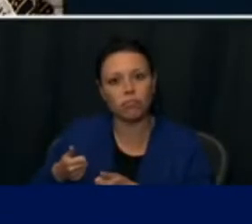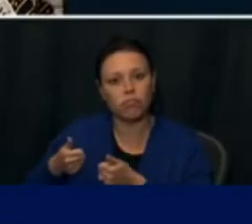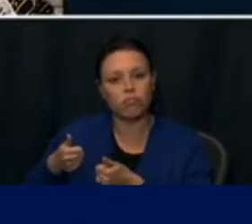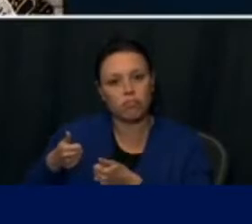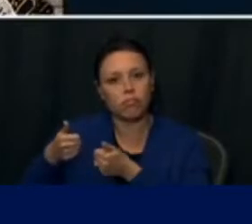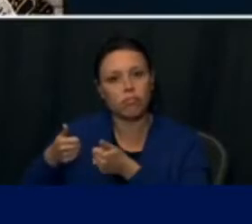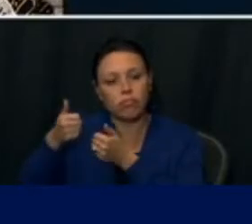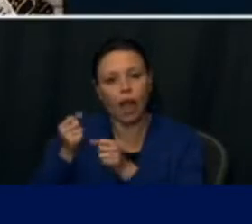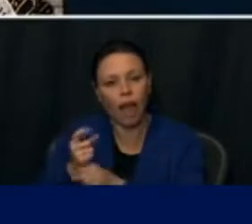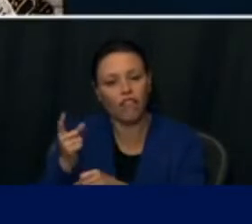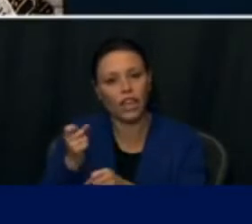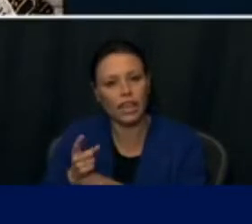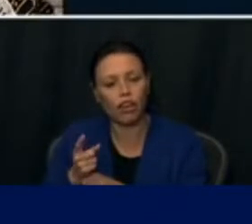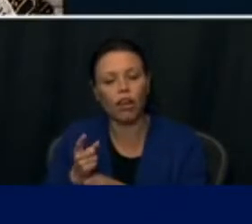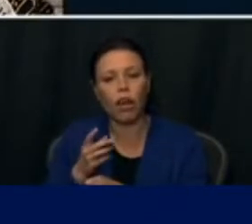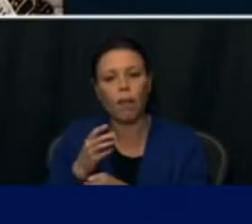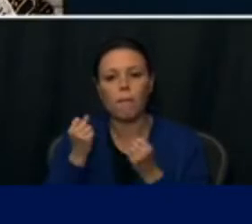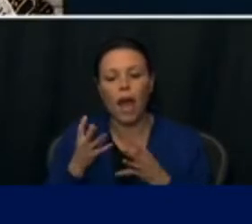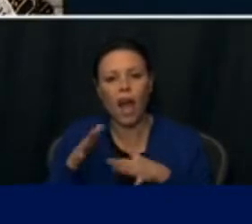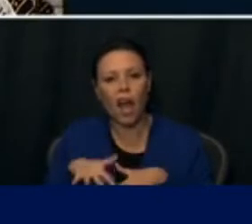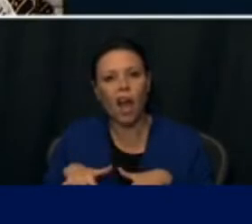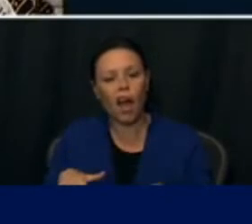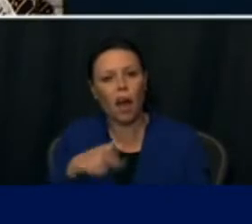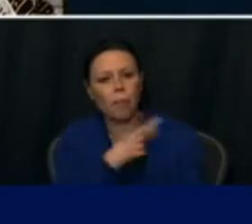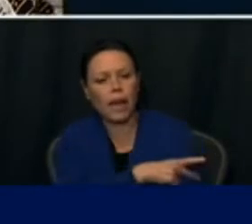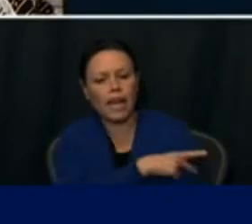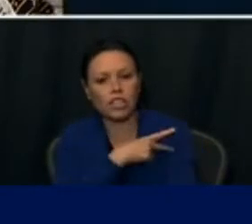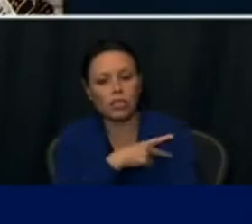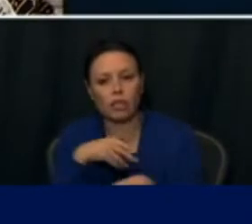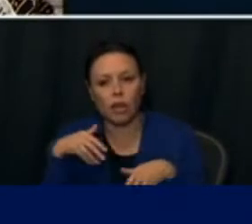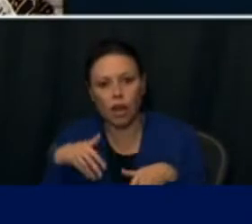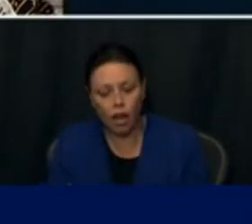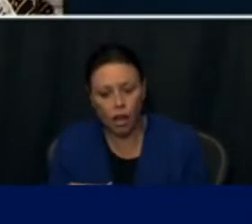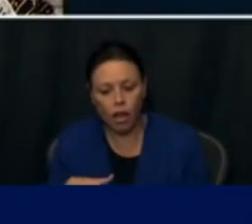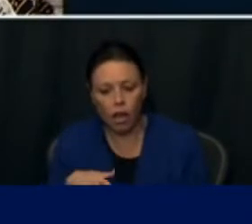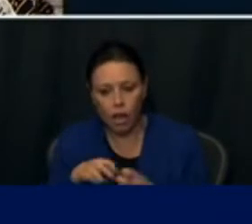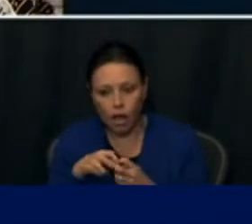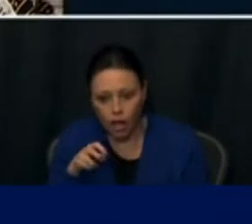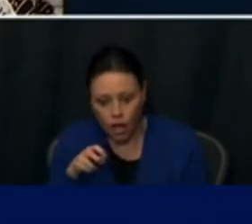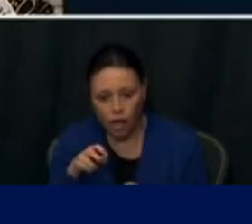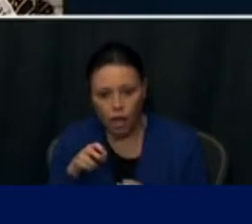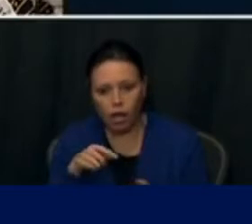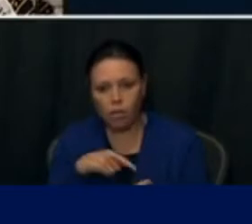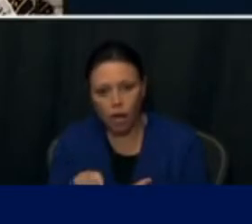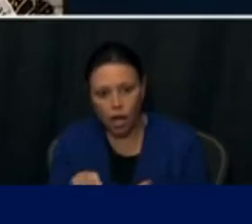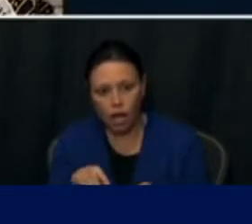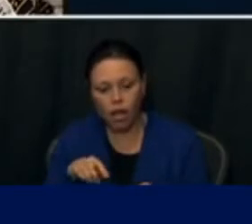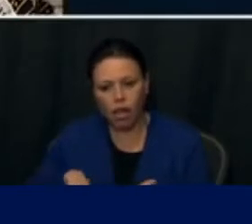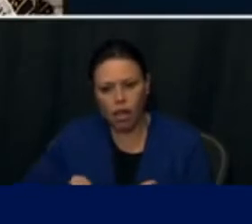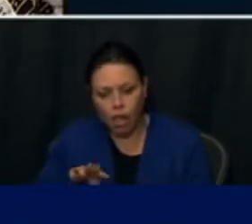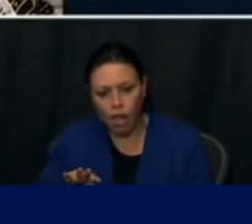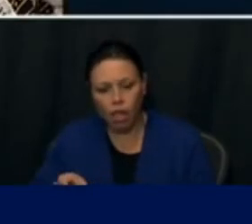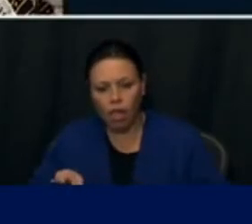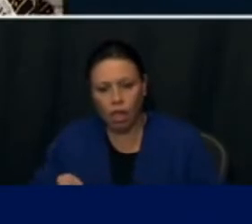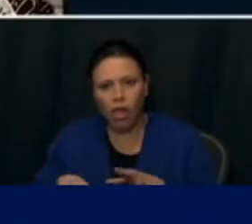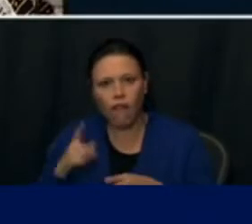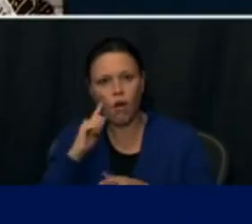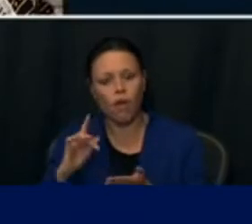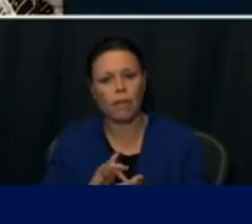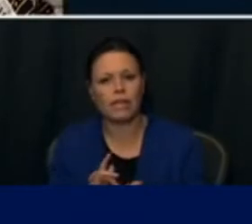higher every single year and left so many Pati patients shocked at the out-of-pocket costs that they owe at the